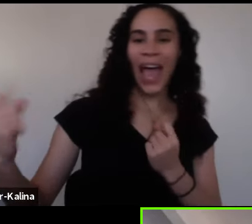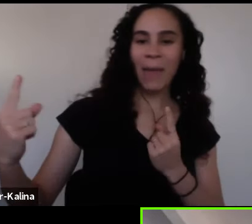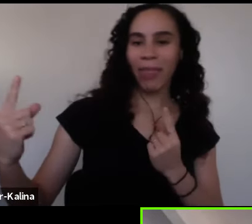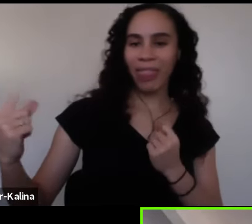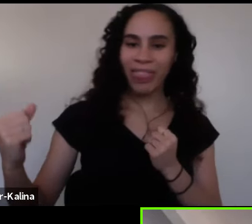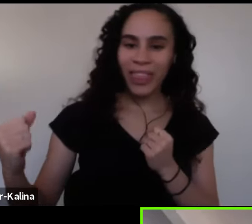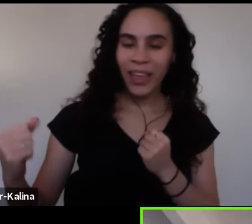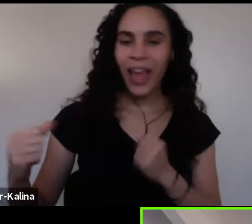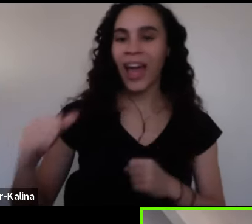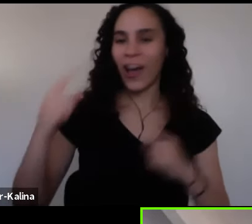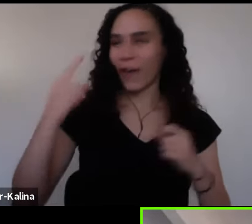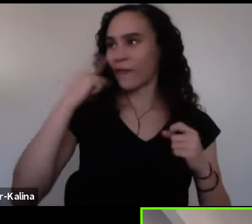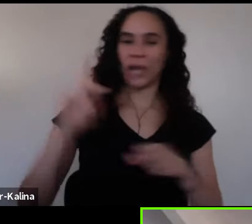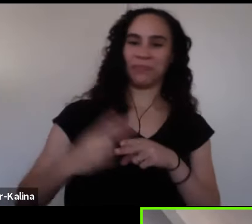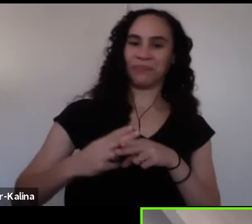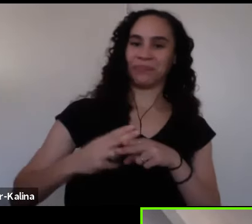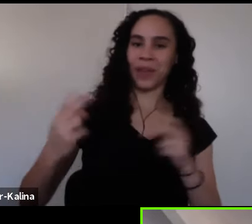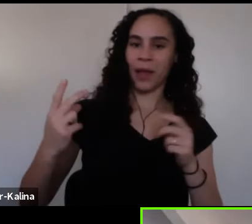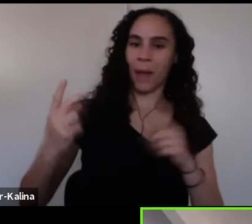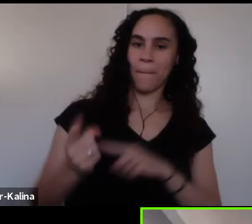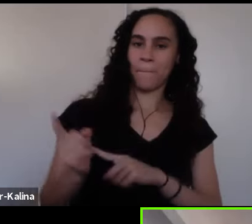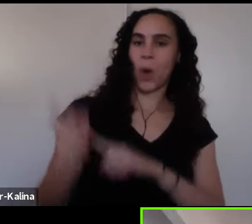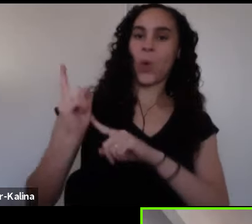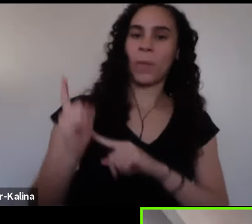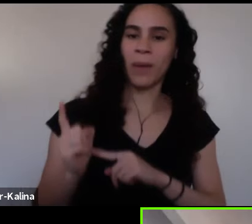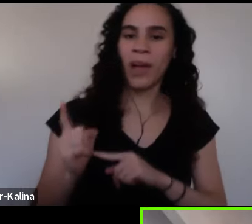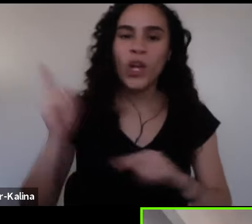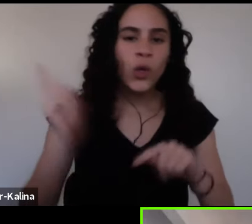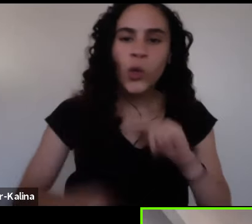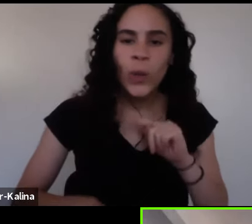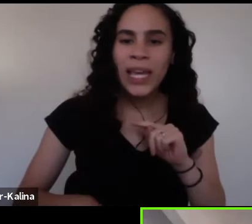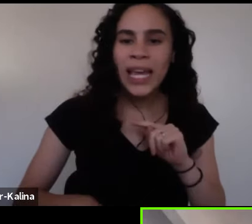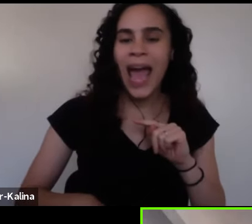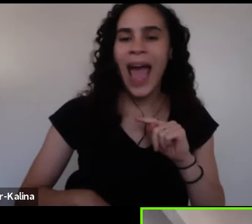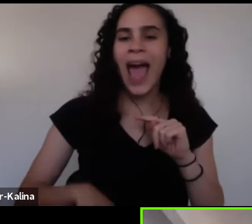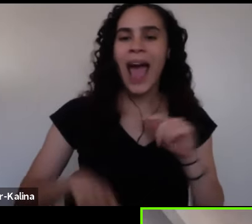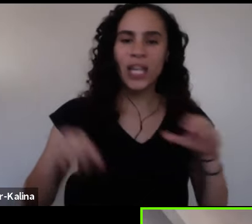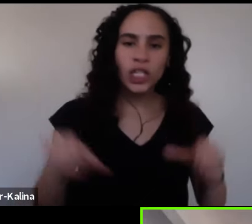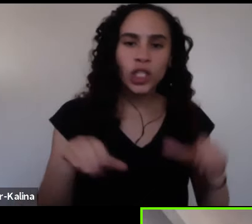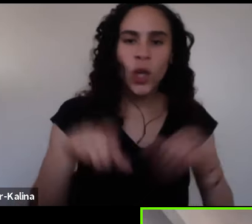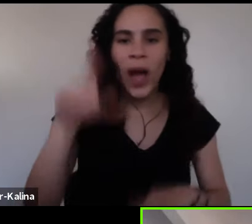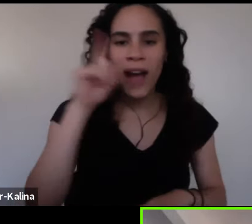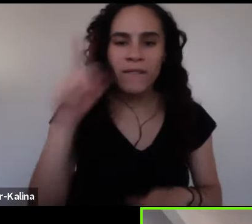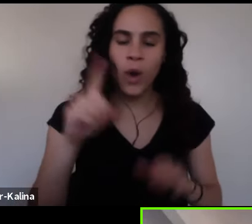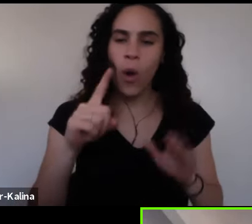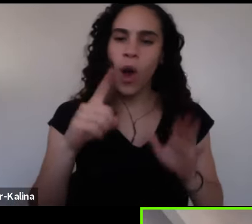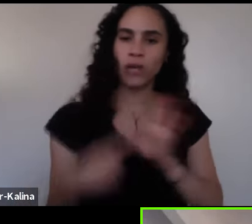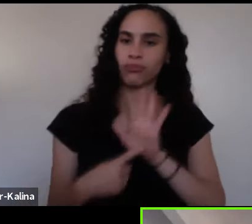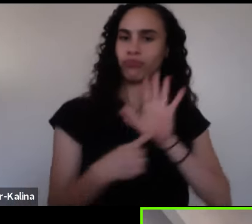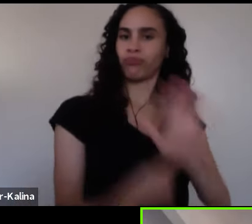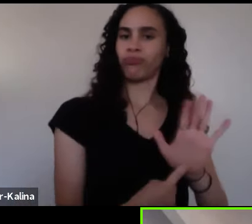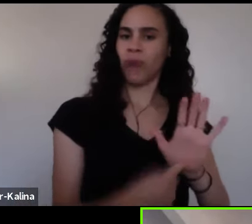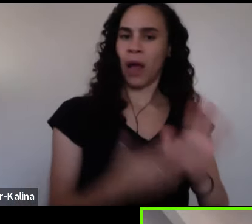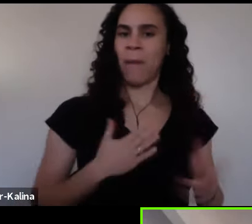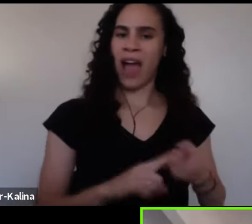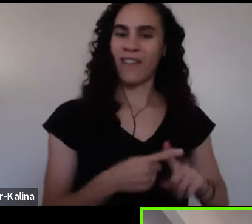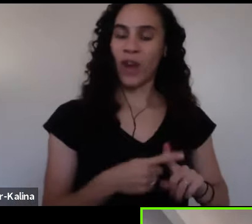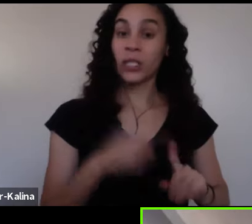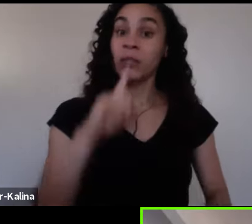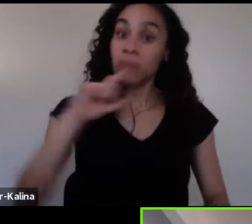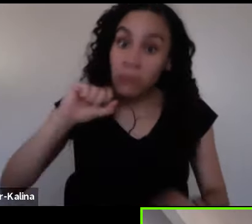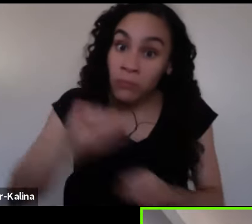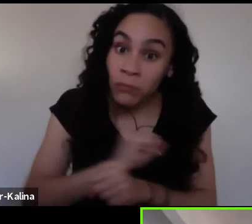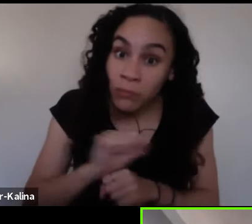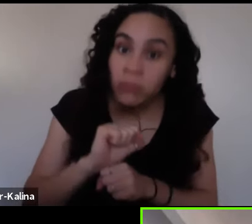be for the moment. You know, you can't do it to try and stand out amongst your friends. True empathy is one,